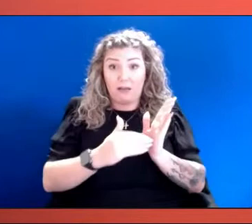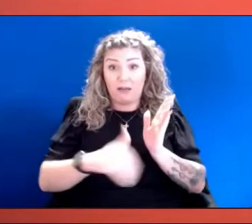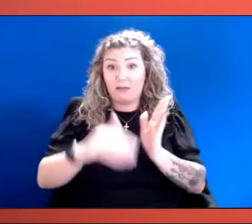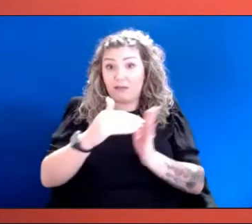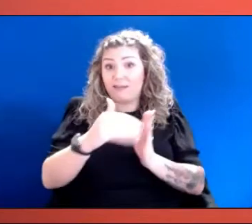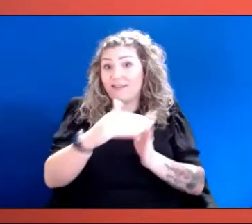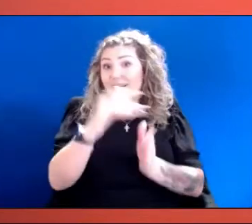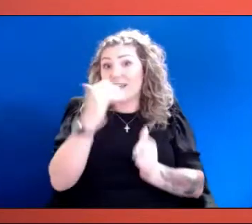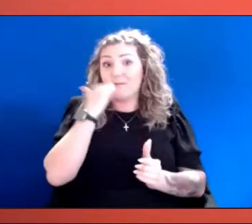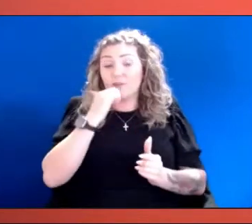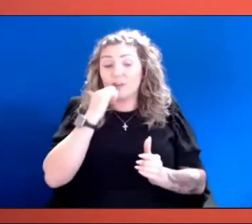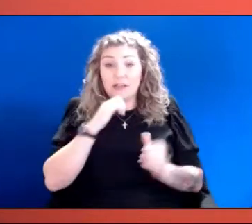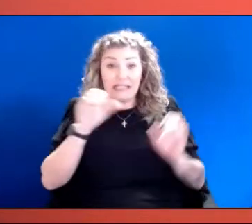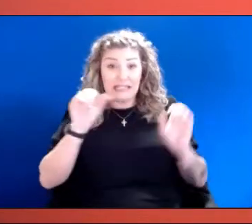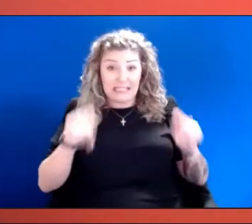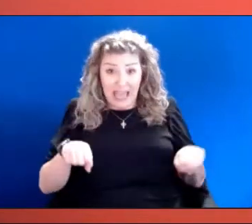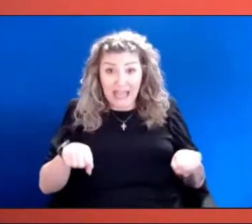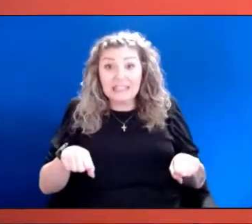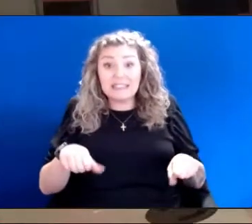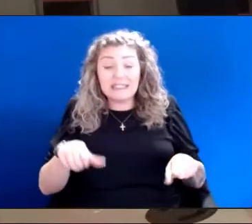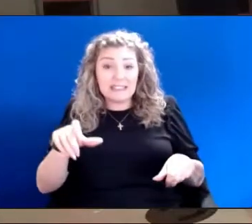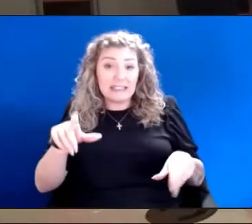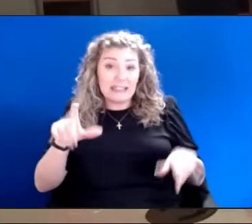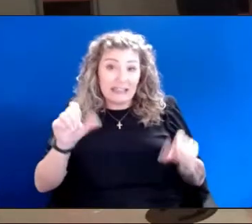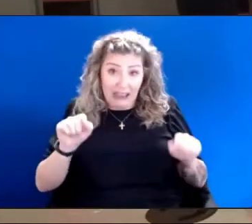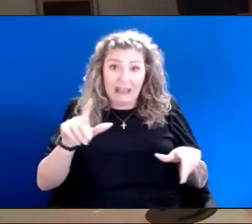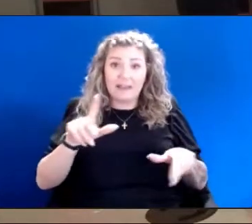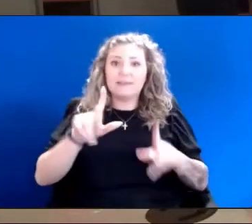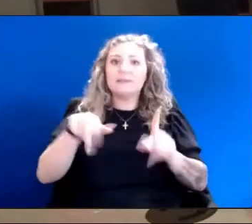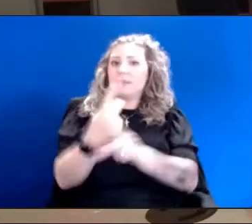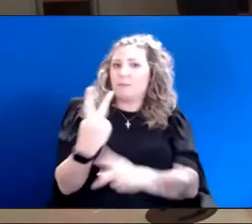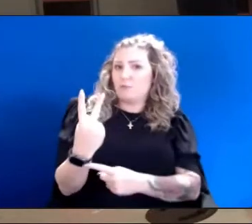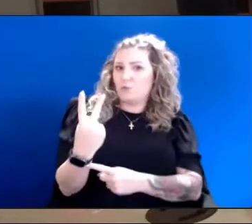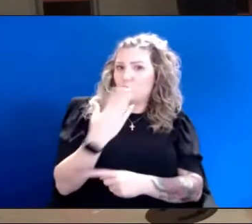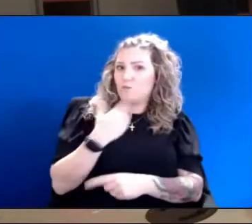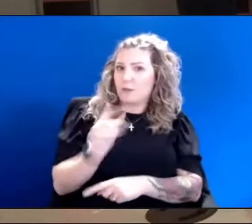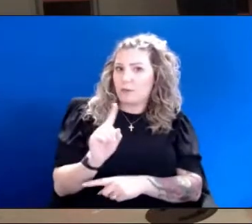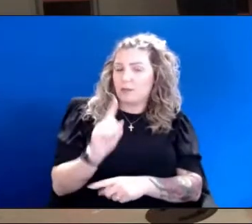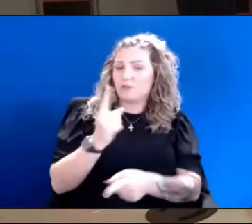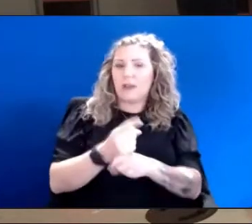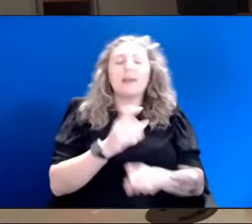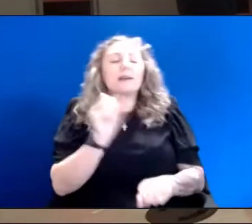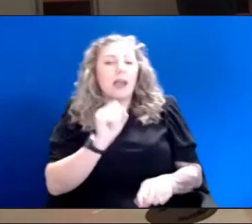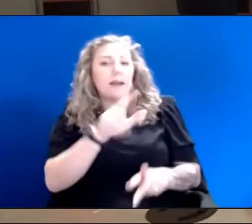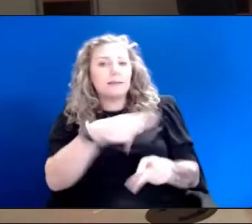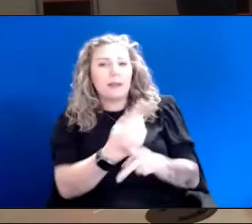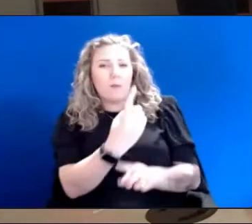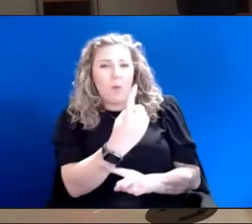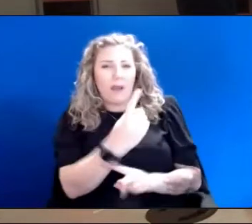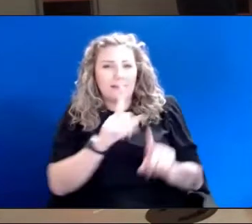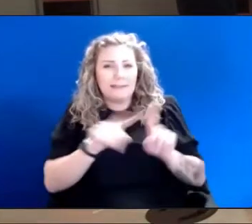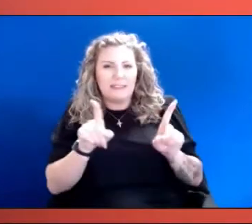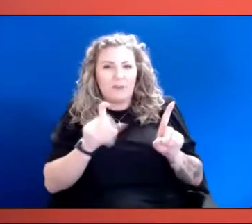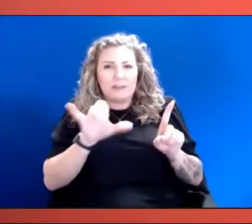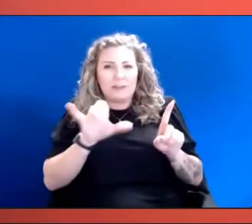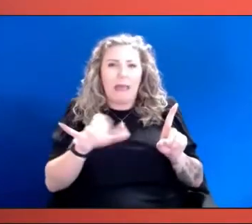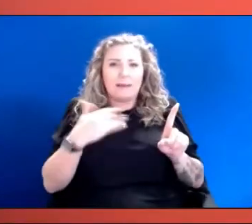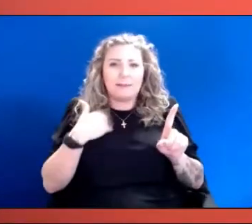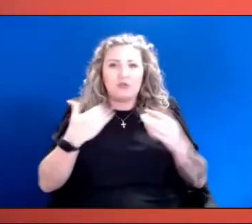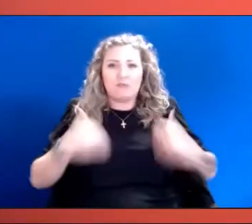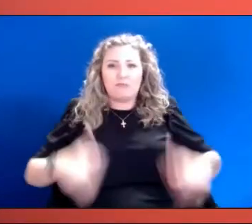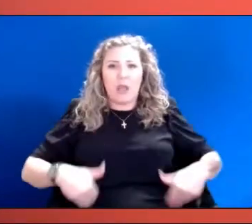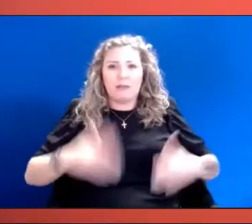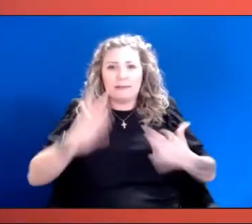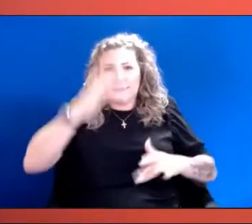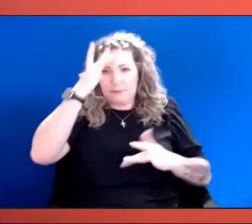out, yes, it's going to lead to Type 2 diabetes. Yes, we're talking about. exactly, exactly. Type 1 diabetes is different. That's an autoimmune disease. But Type 2